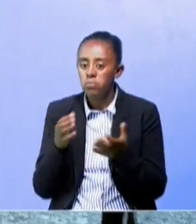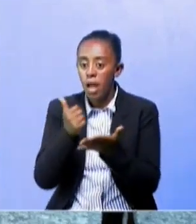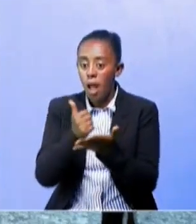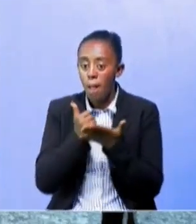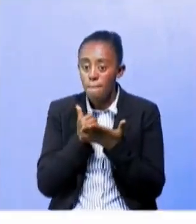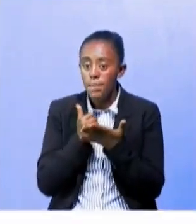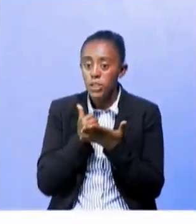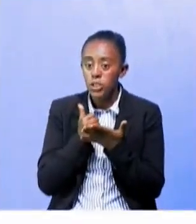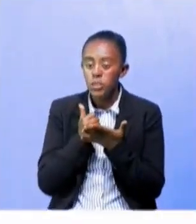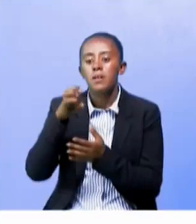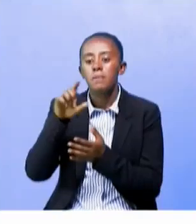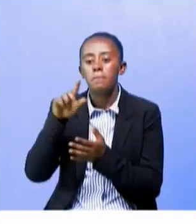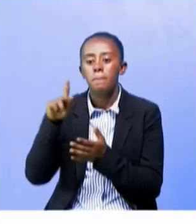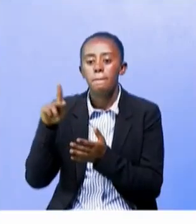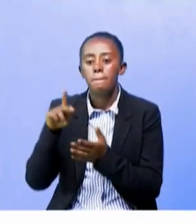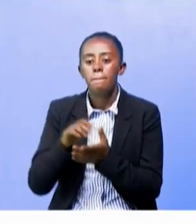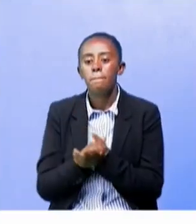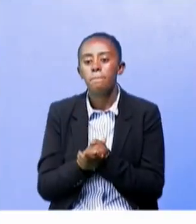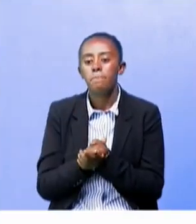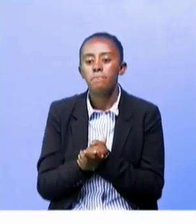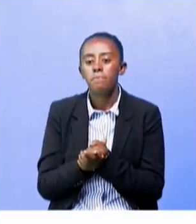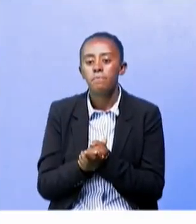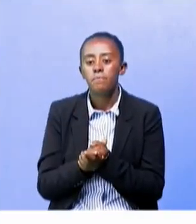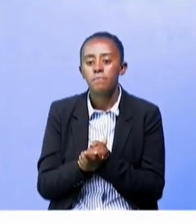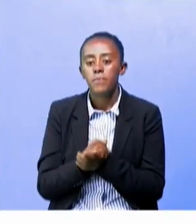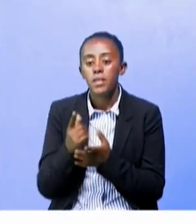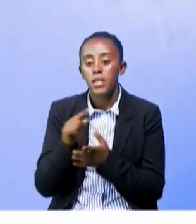helps the students